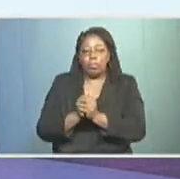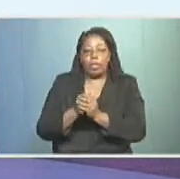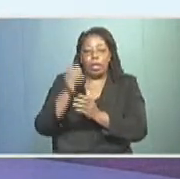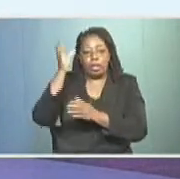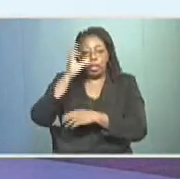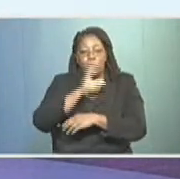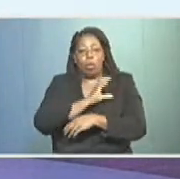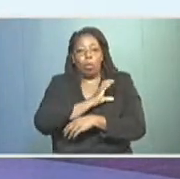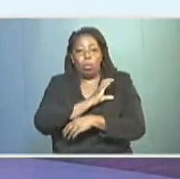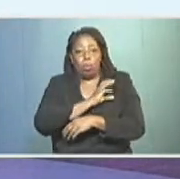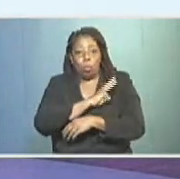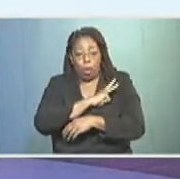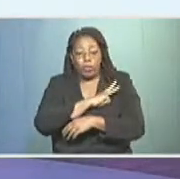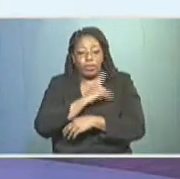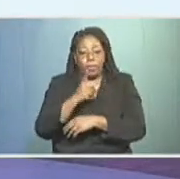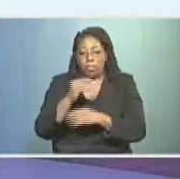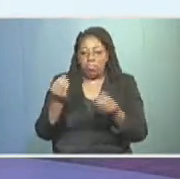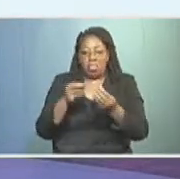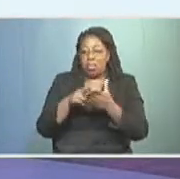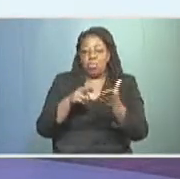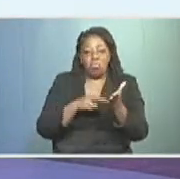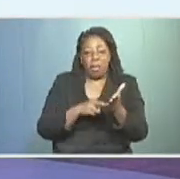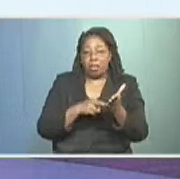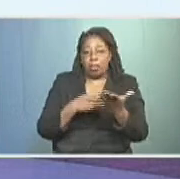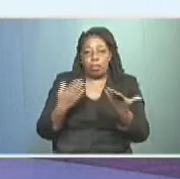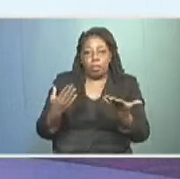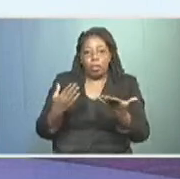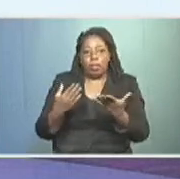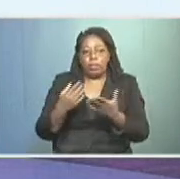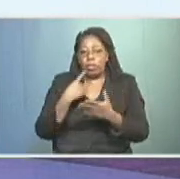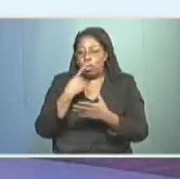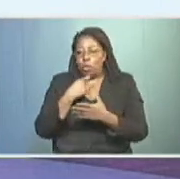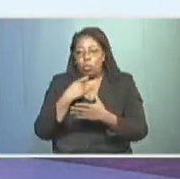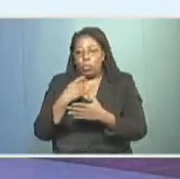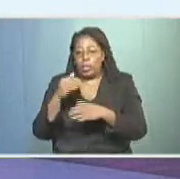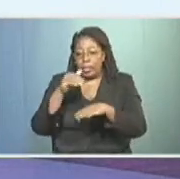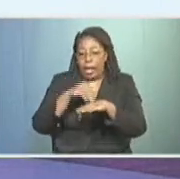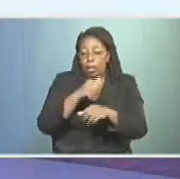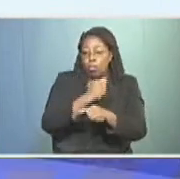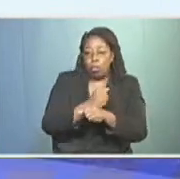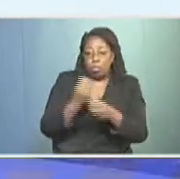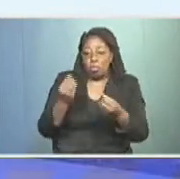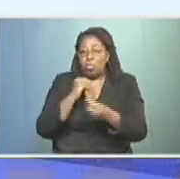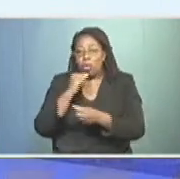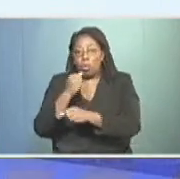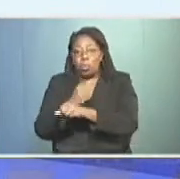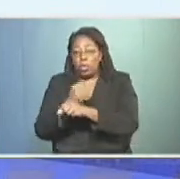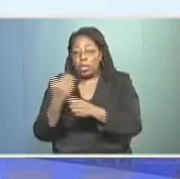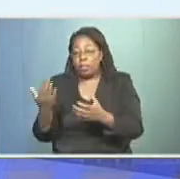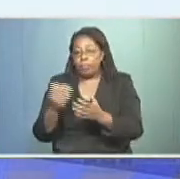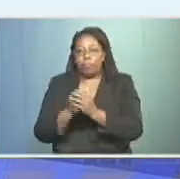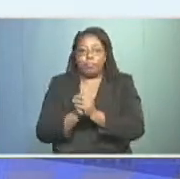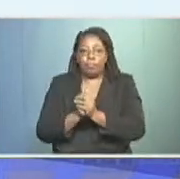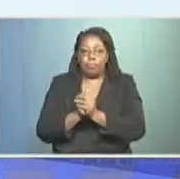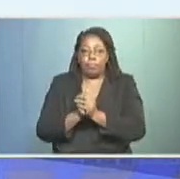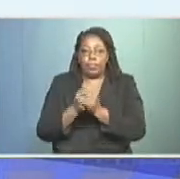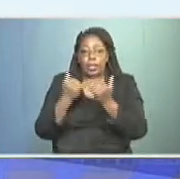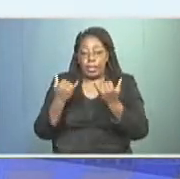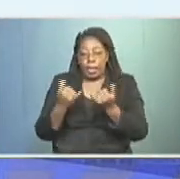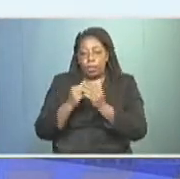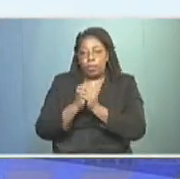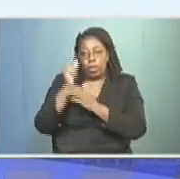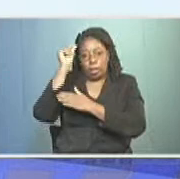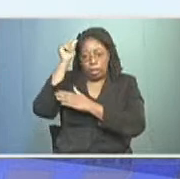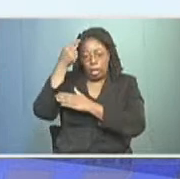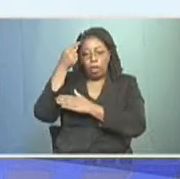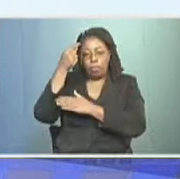keeping, leaving them to now determine who is at work and who isn't. Also making national news tonight, the government's pushing